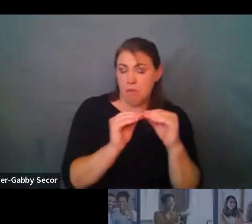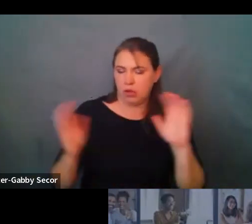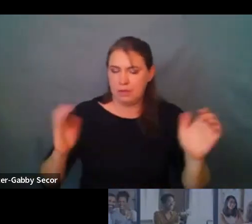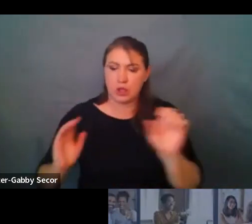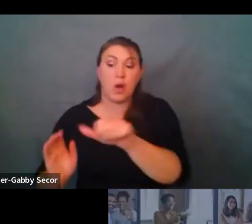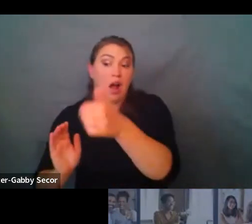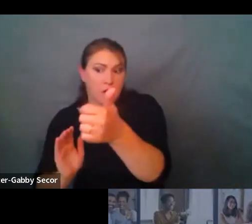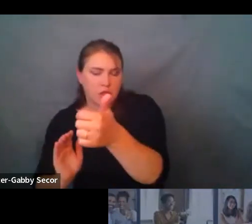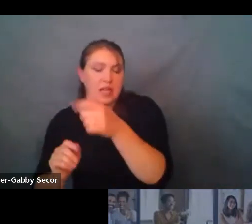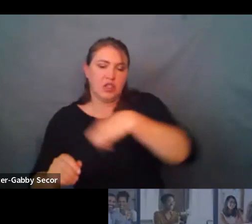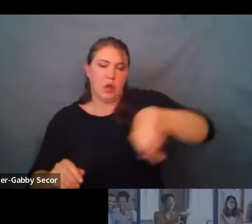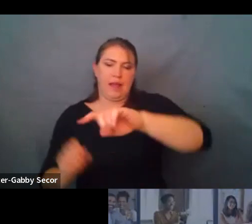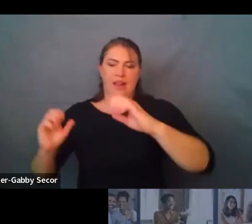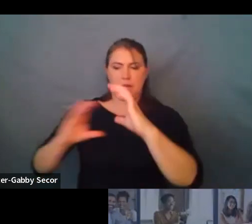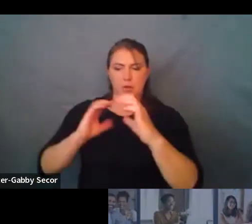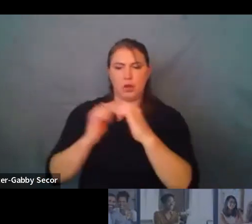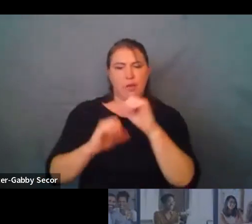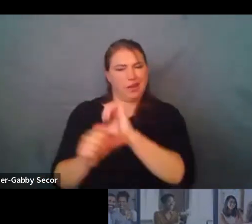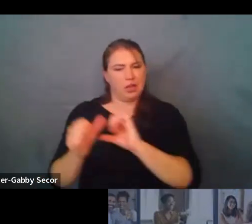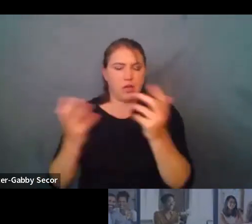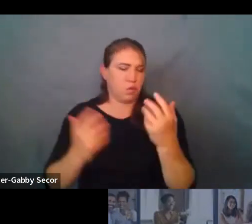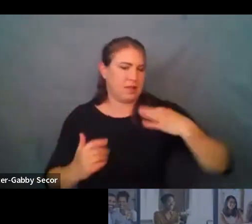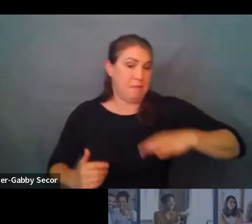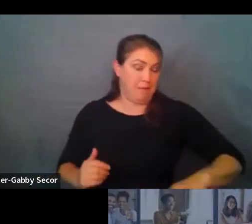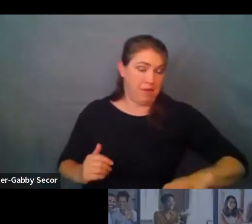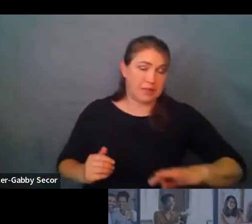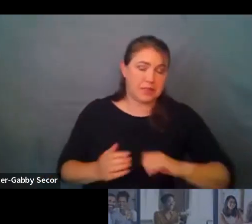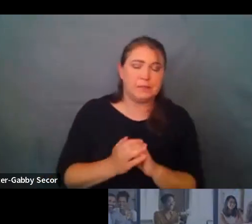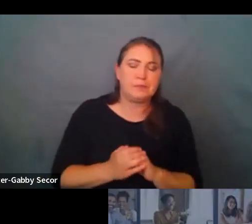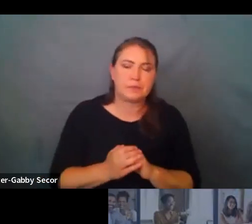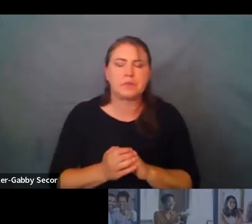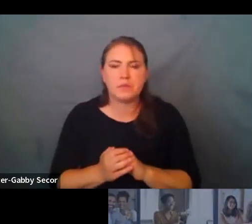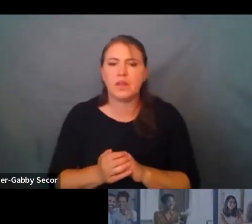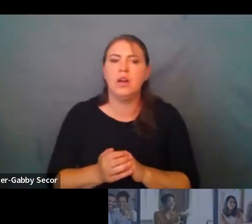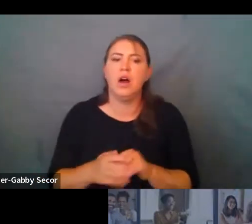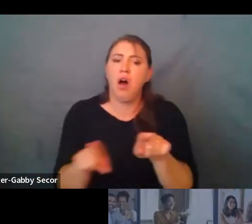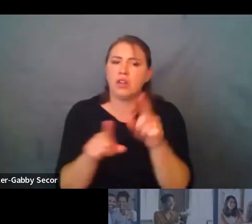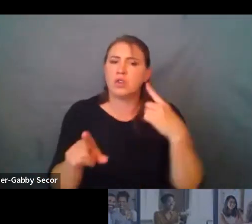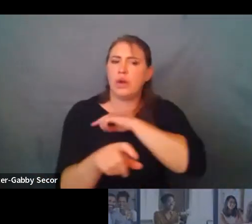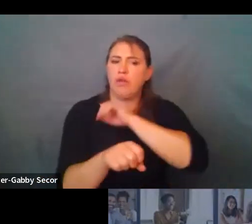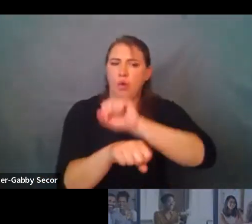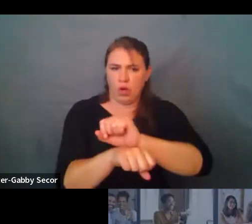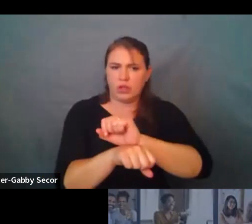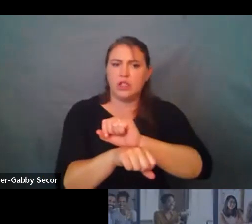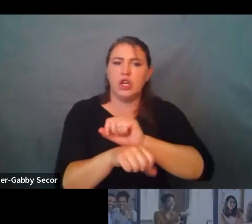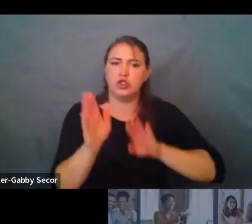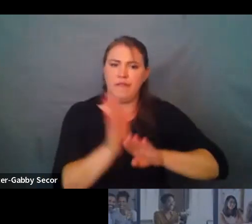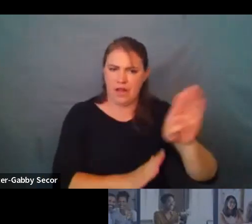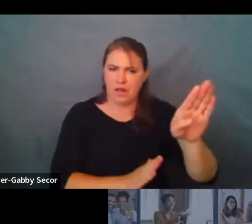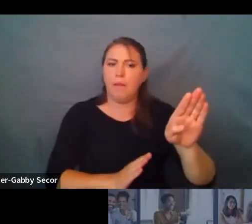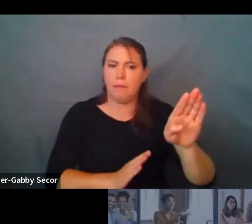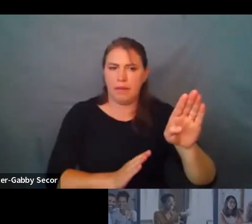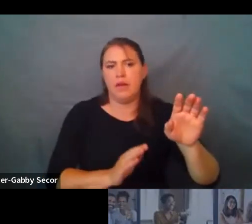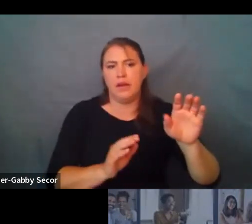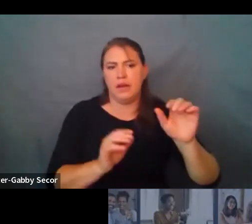so, which we think is very helpful. In addition to that, we have worked to develop for housing counseling agencies a set